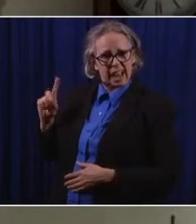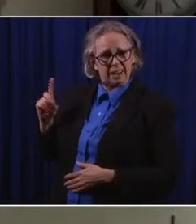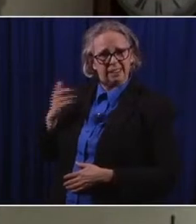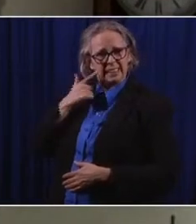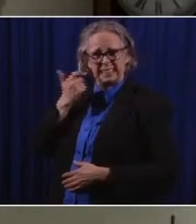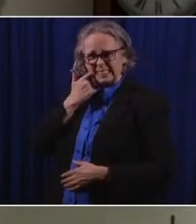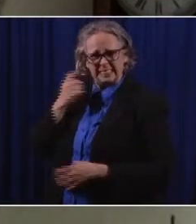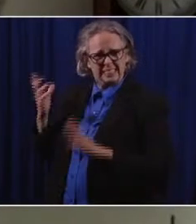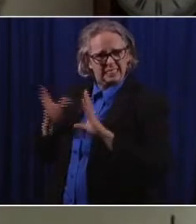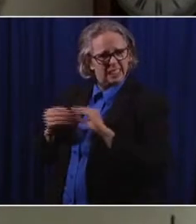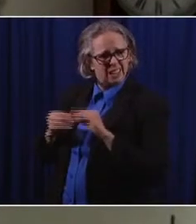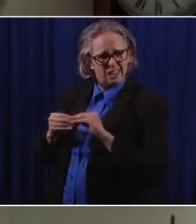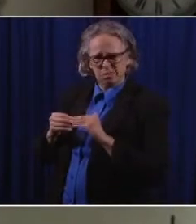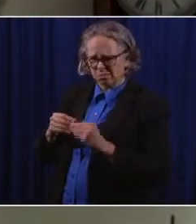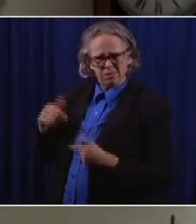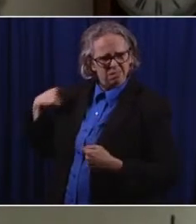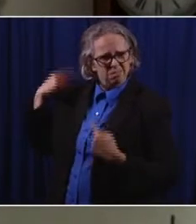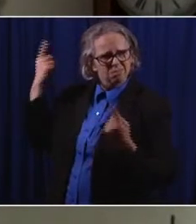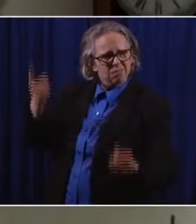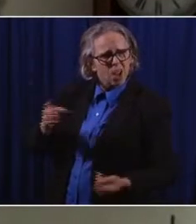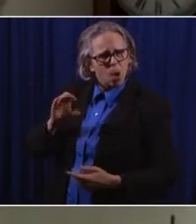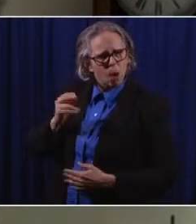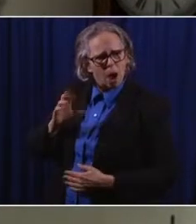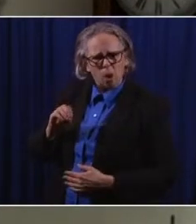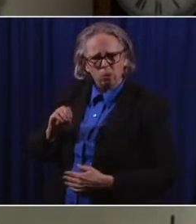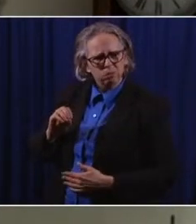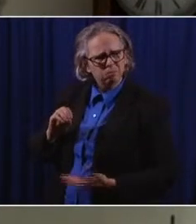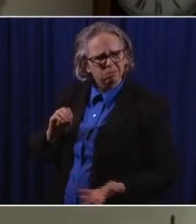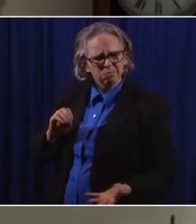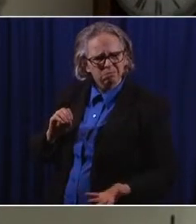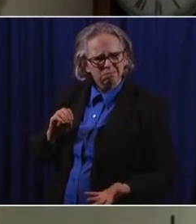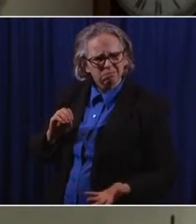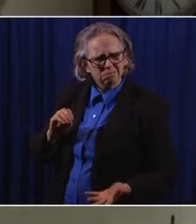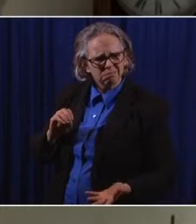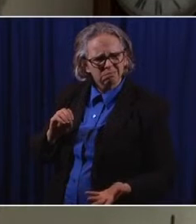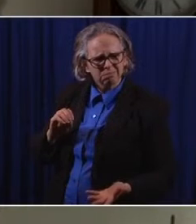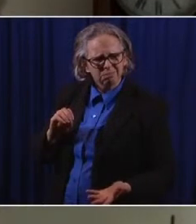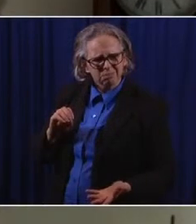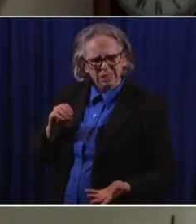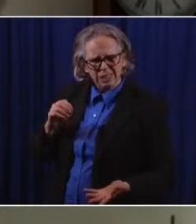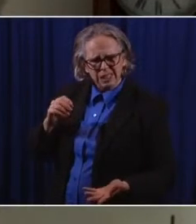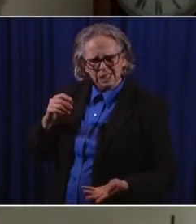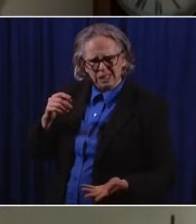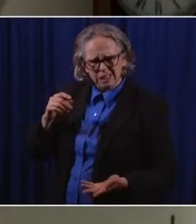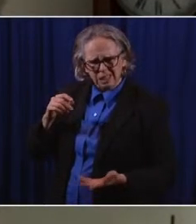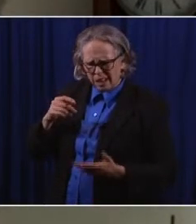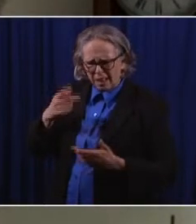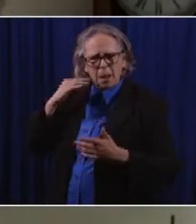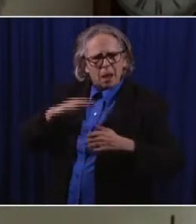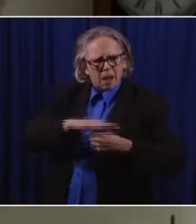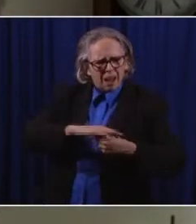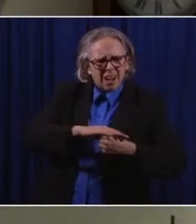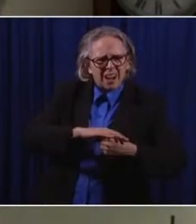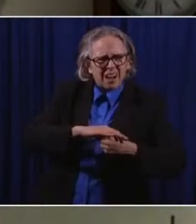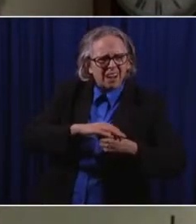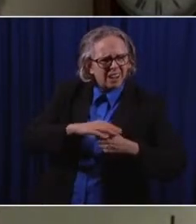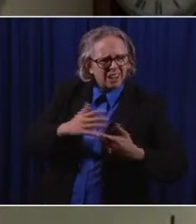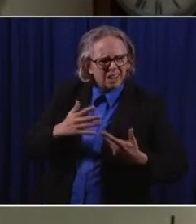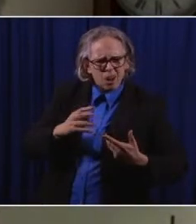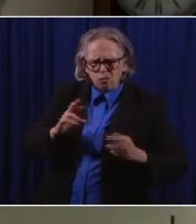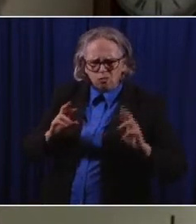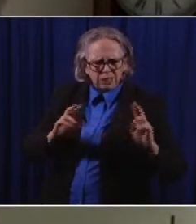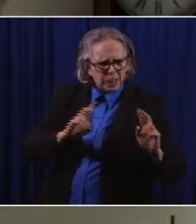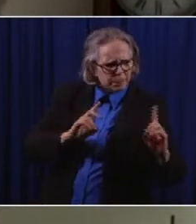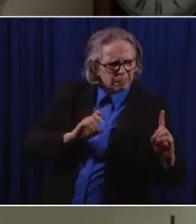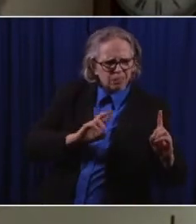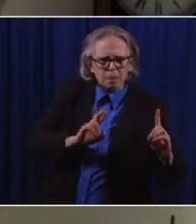suppose they do in most states, is down to the precinct level. We have both parties involved. It is a system. Sure, there could be a